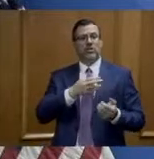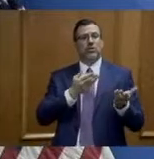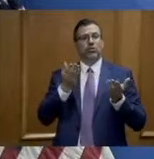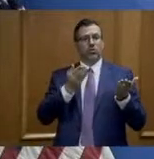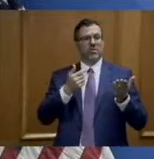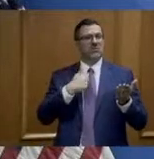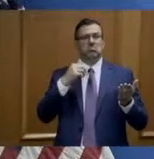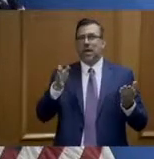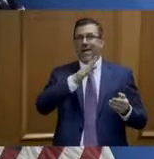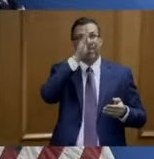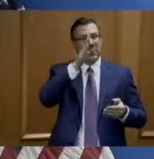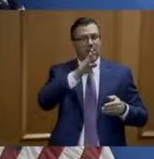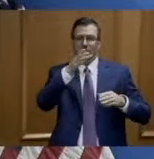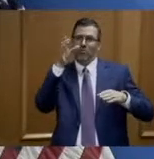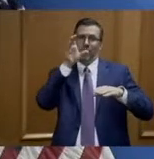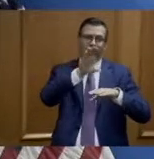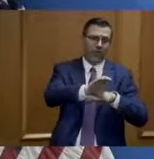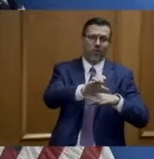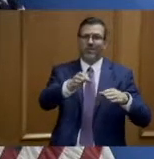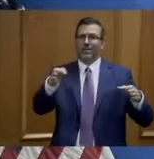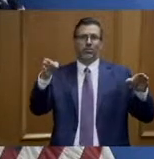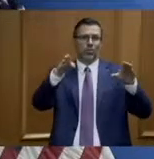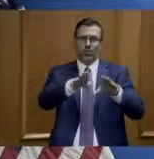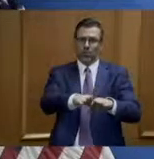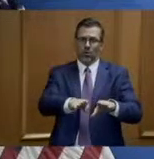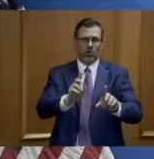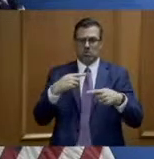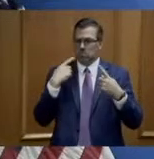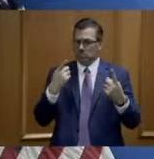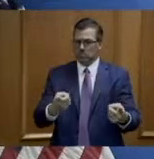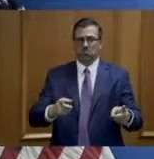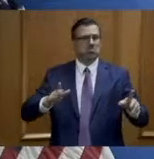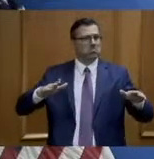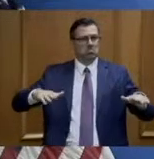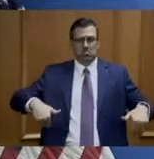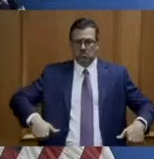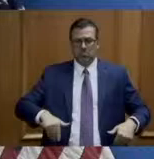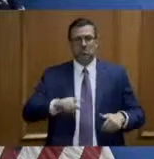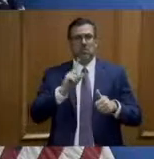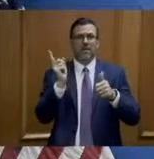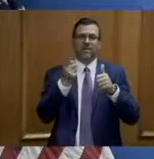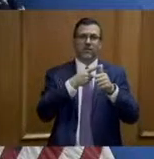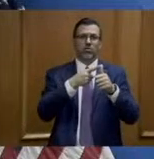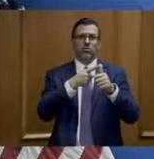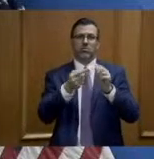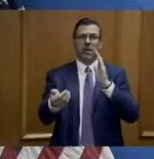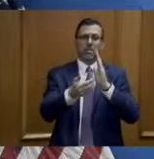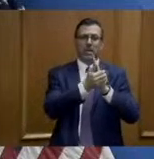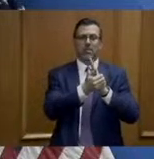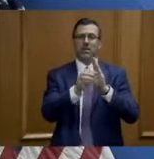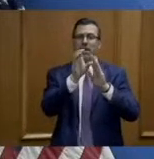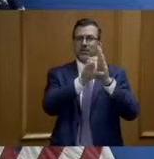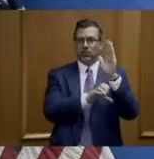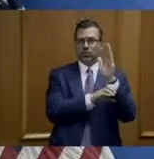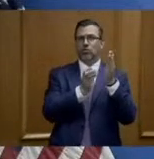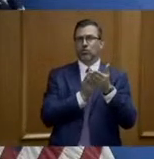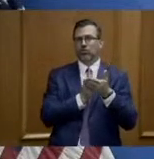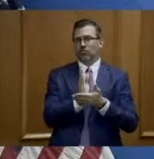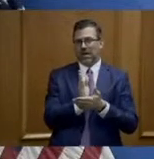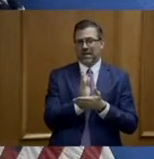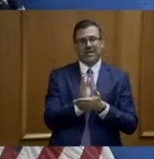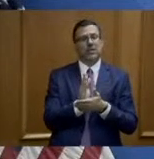even through the first level of executive order. First Amendment rights are